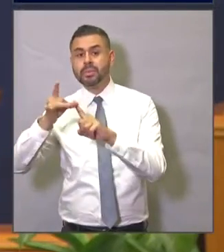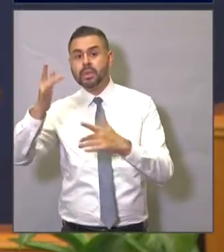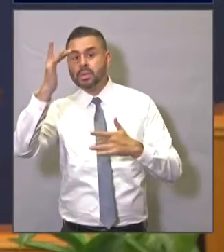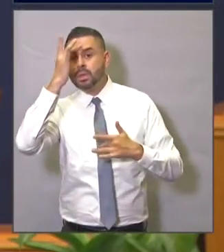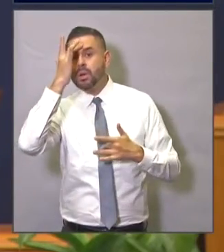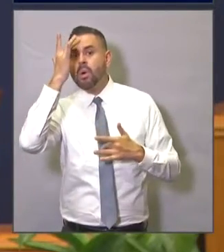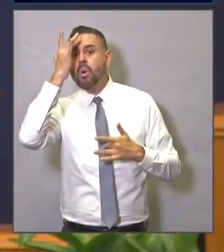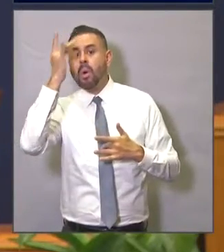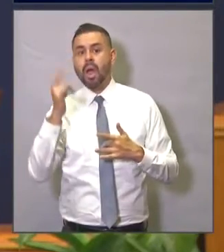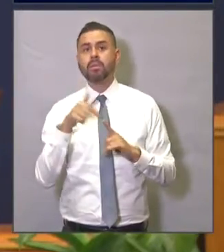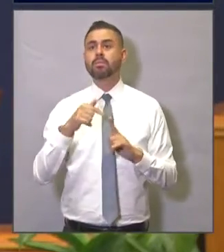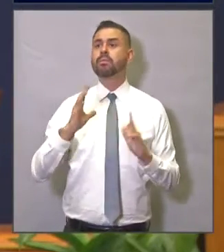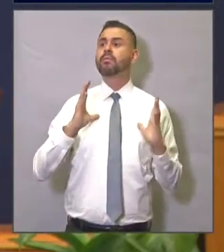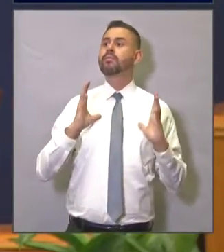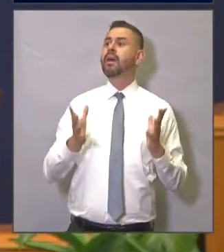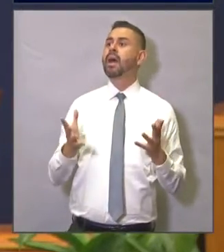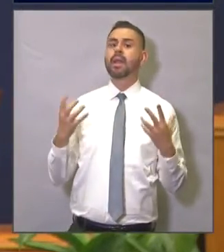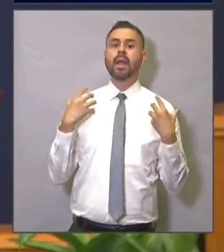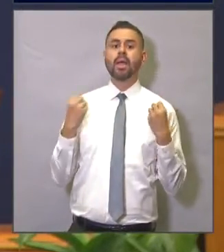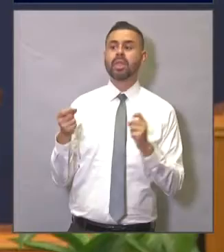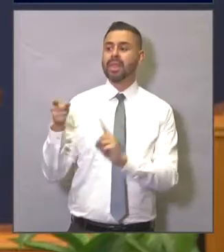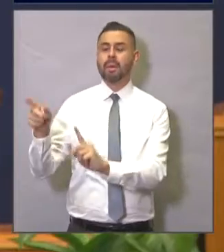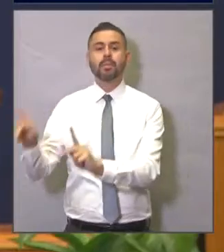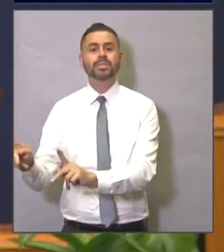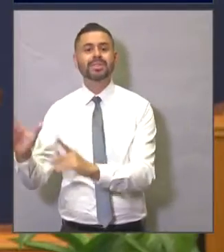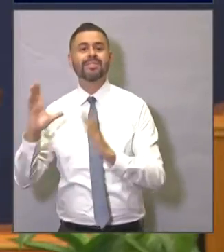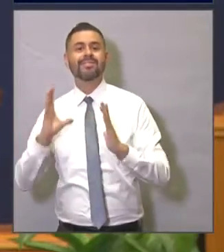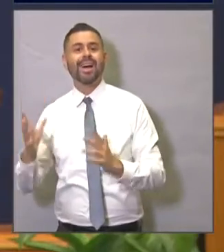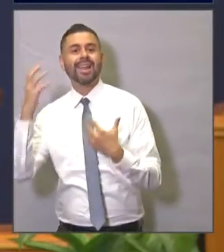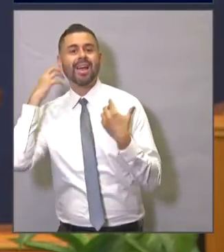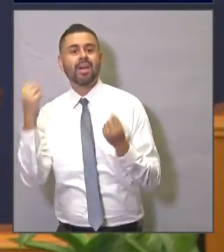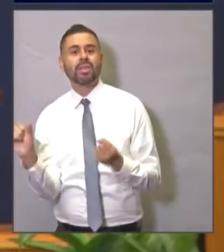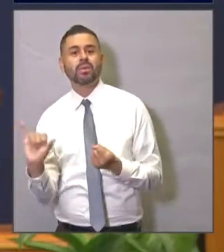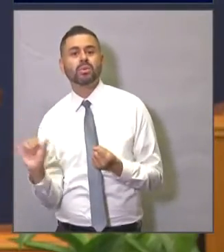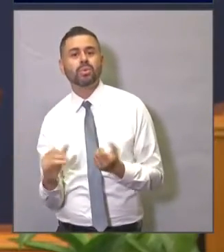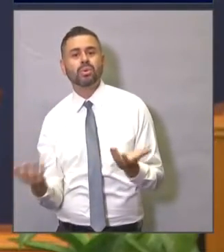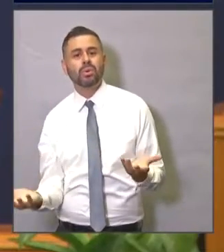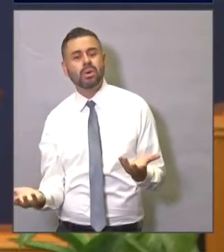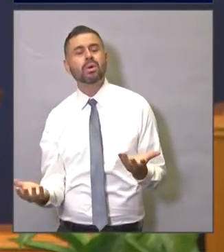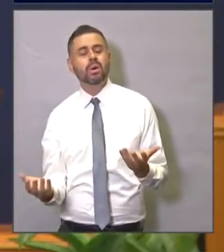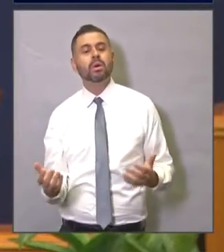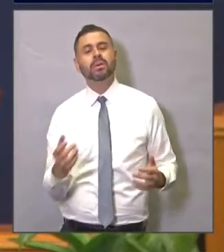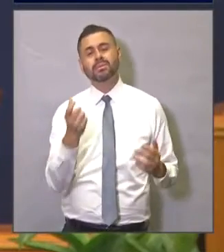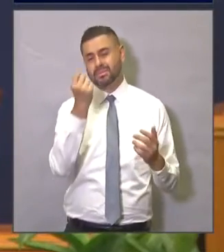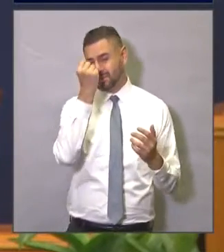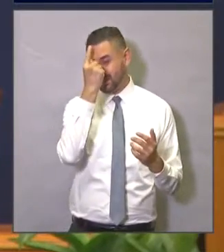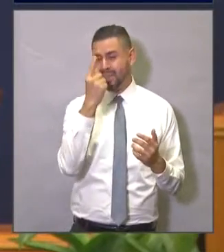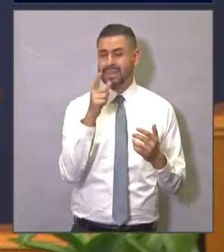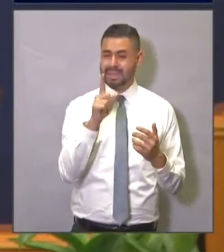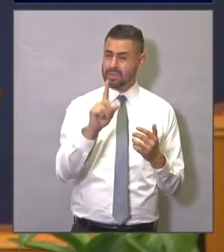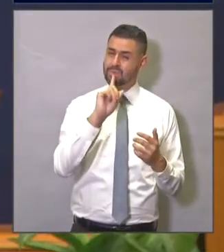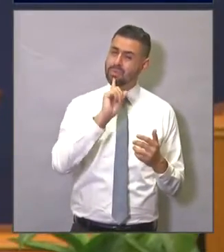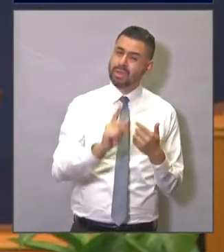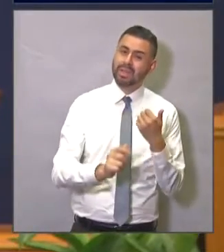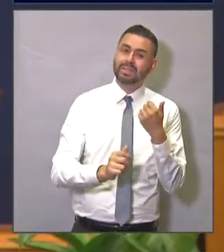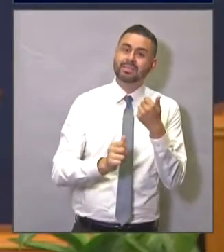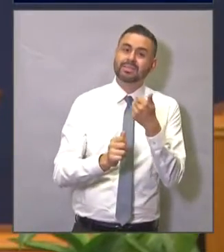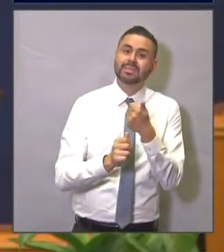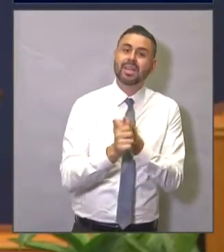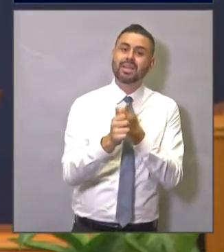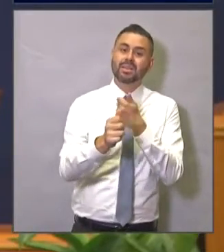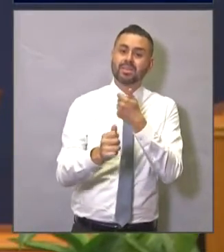time have no symptoms and appear fine. Taken together, please realize how risky even